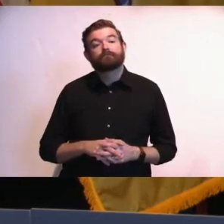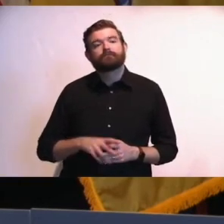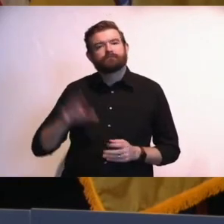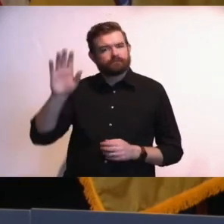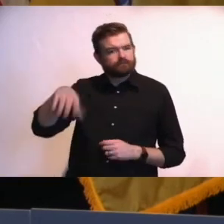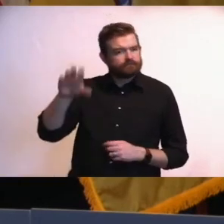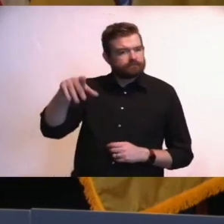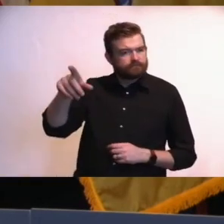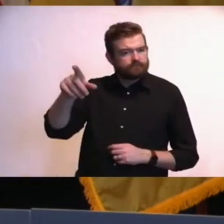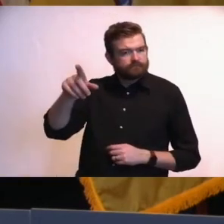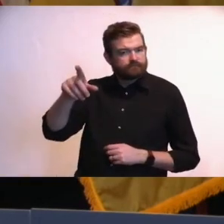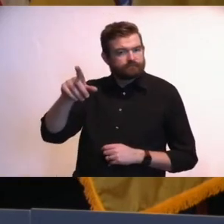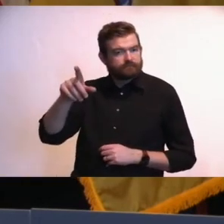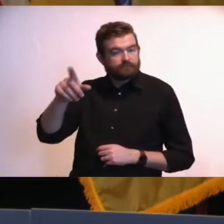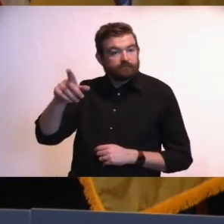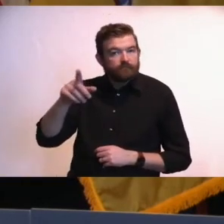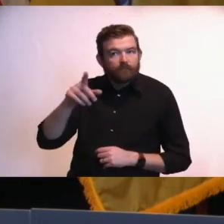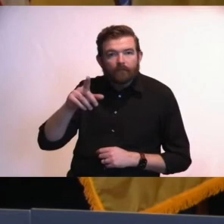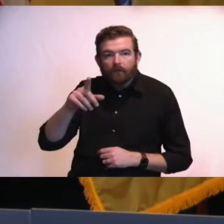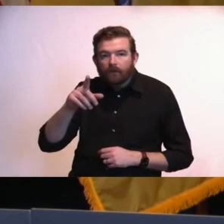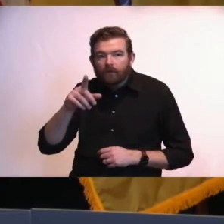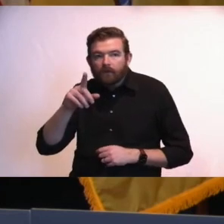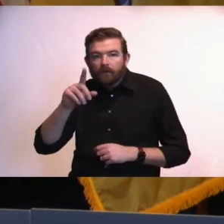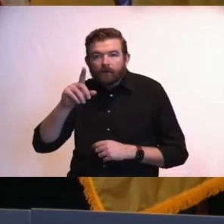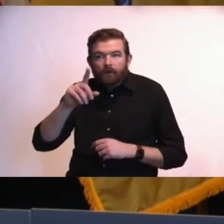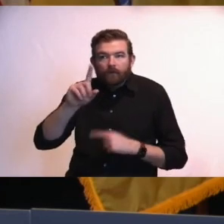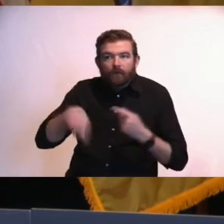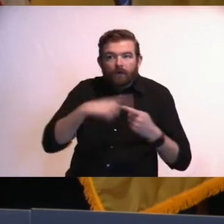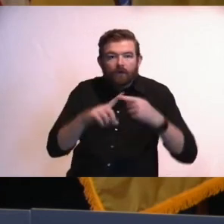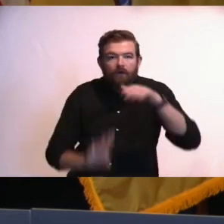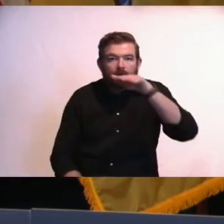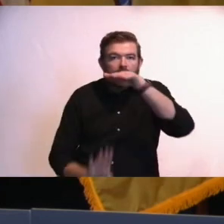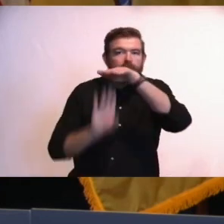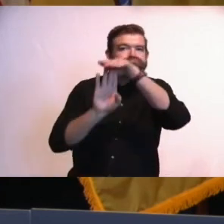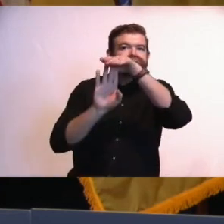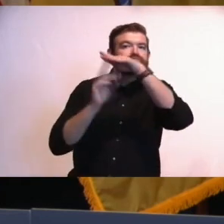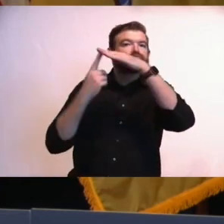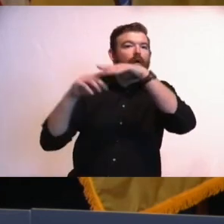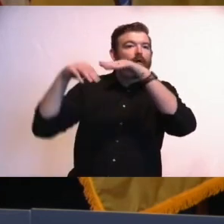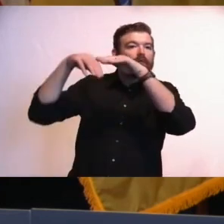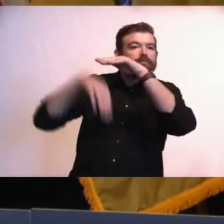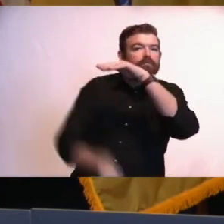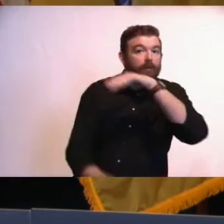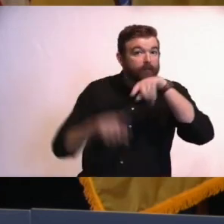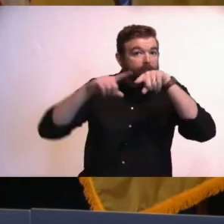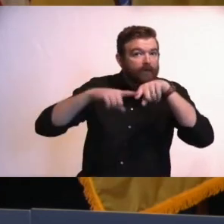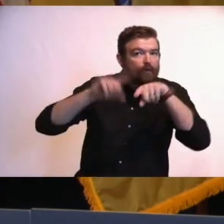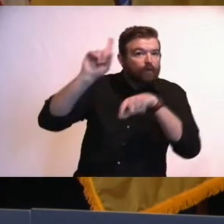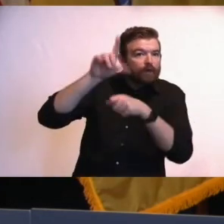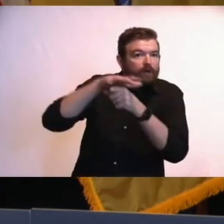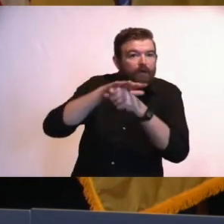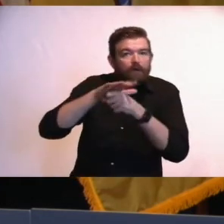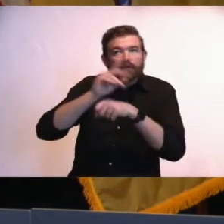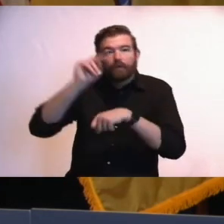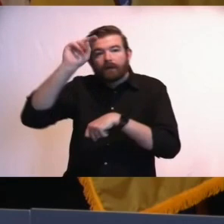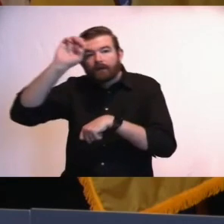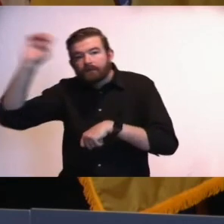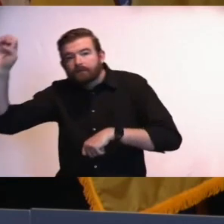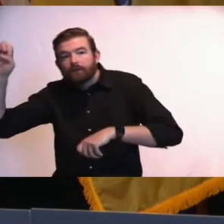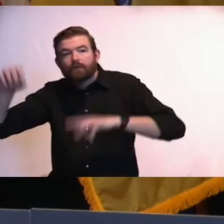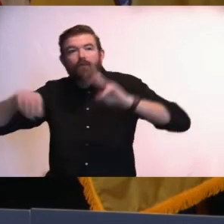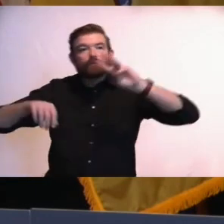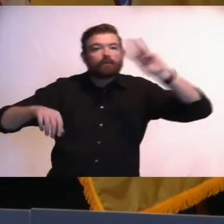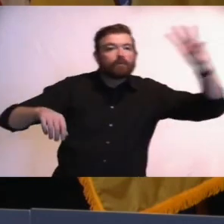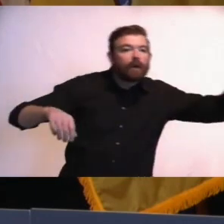Coast in this Northeast area is going to be very different from what we're seeing in other parts of the country, where it's probably likely that